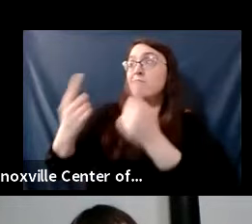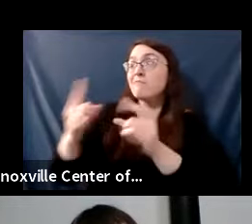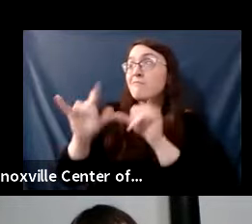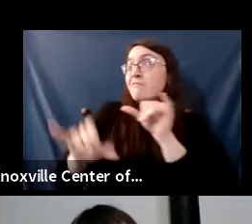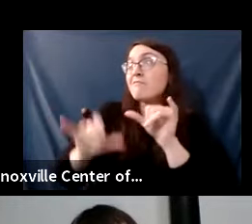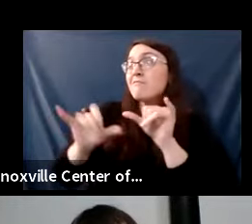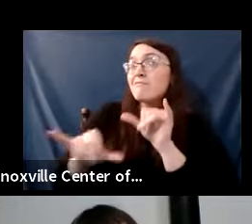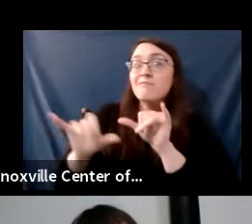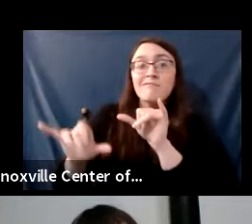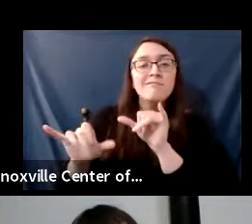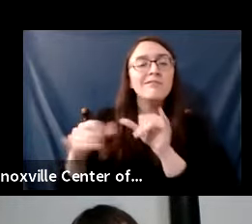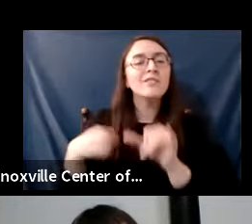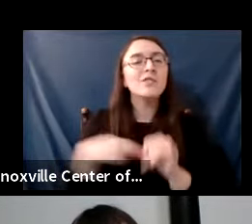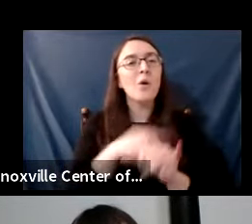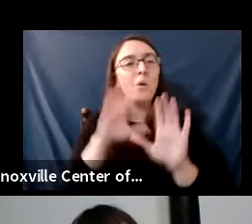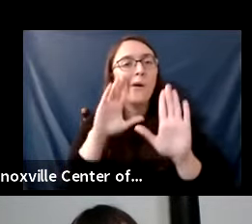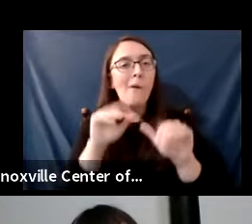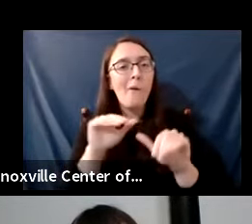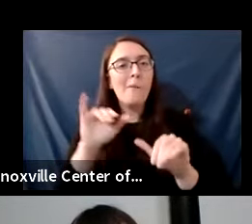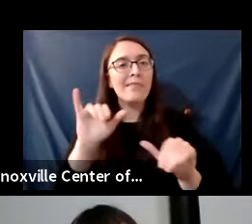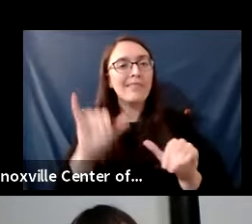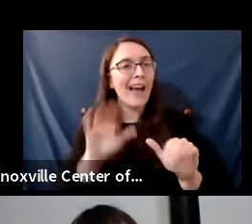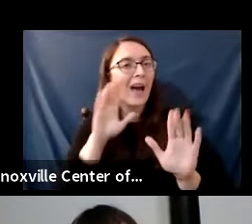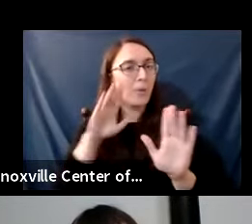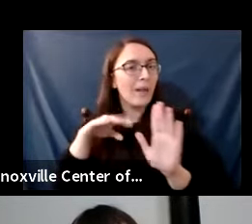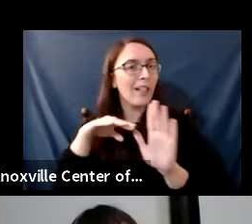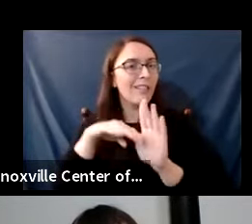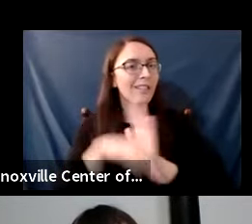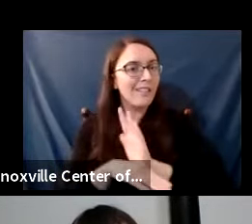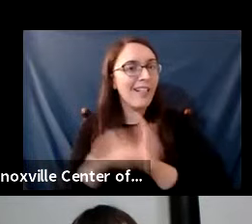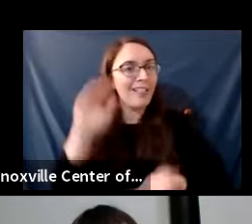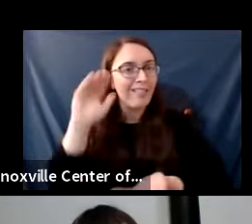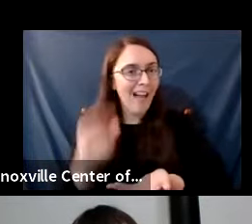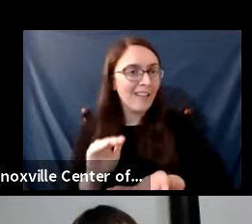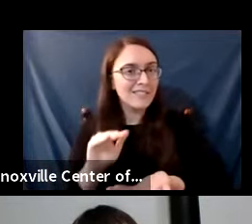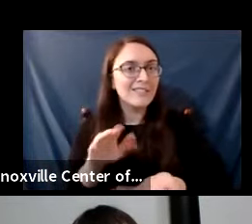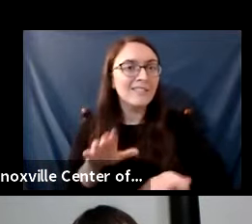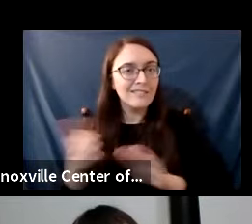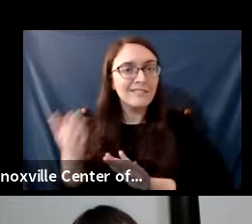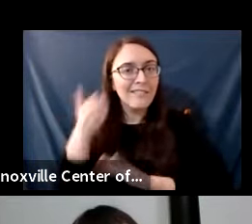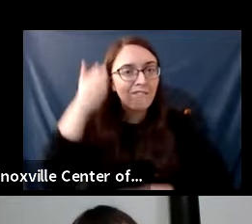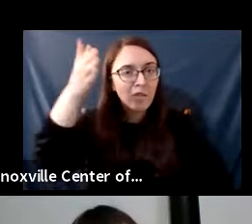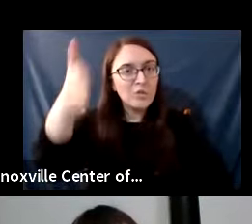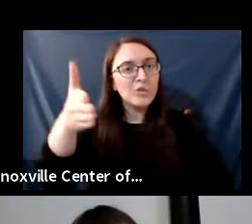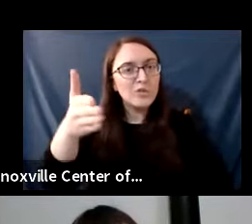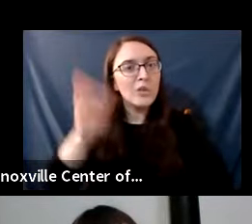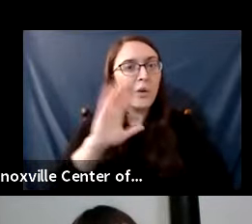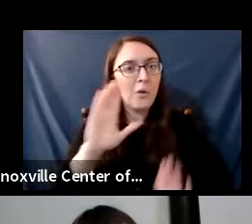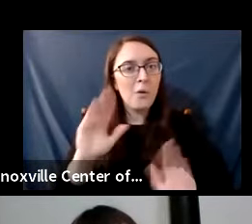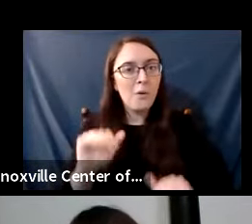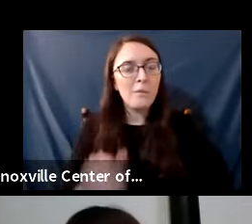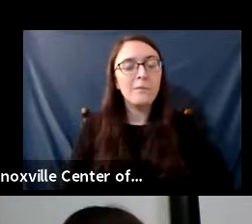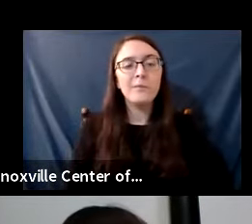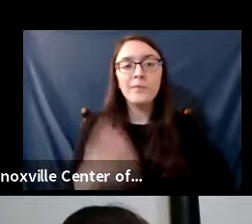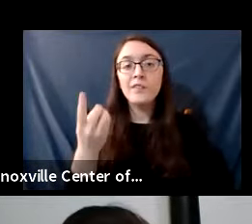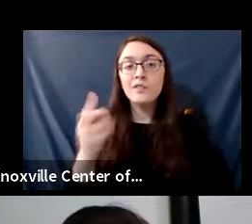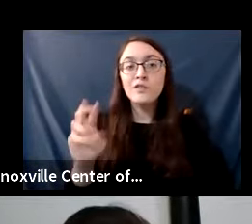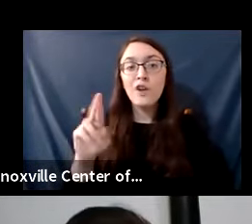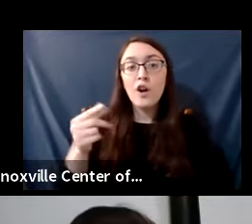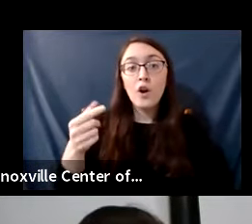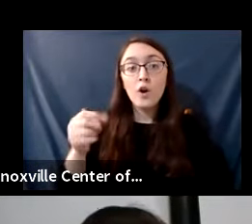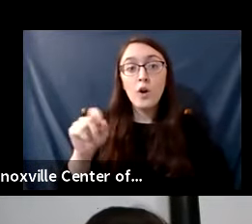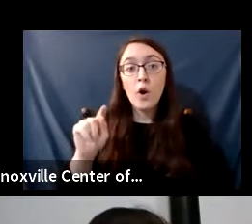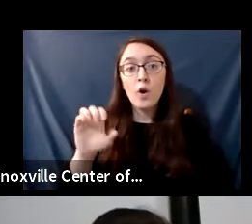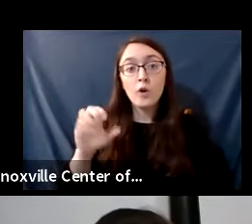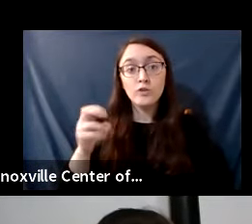will drop in the near future. And so, Dr. Gosher, I think that completes my report. I'll be happy to